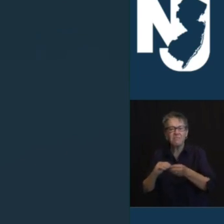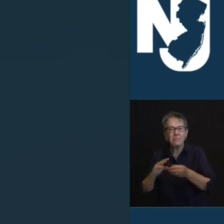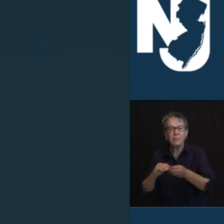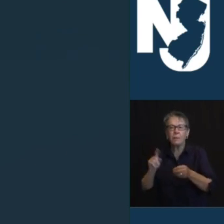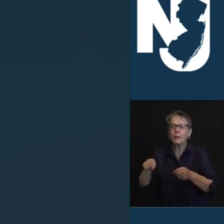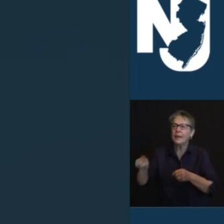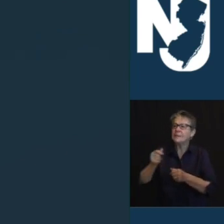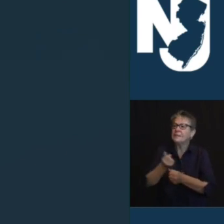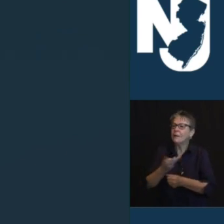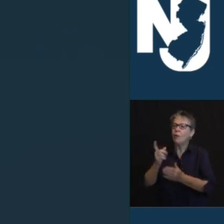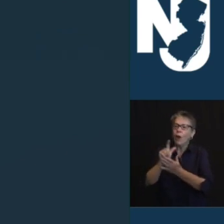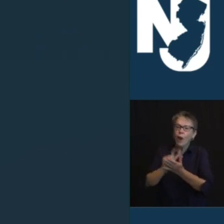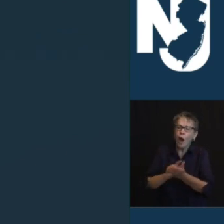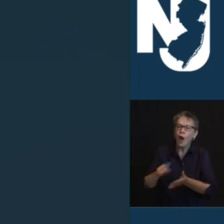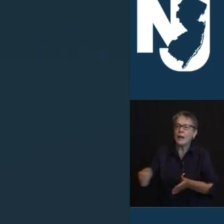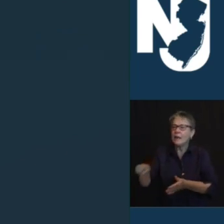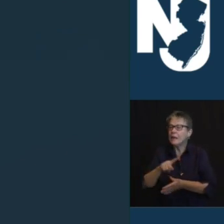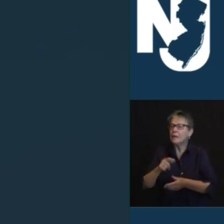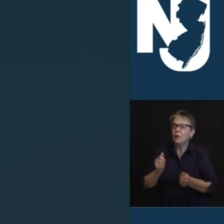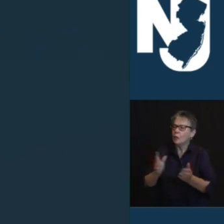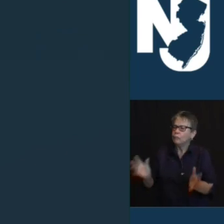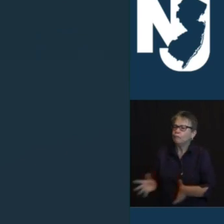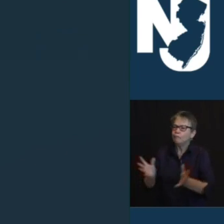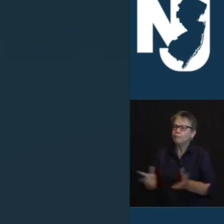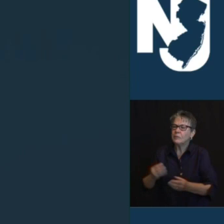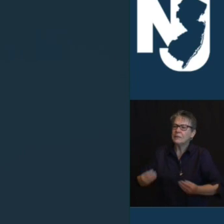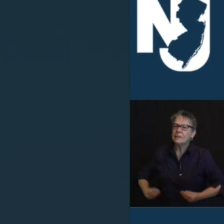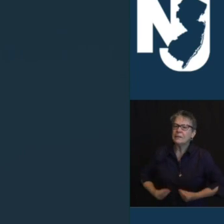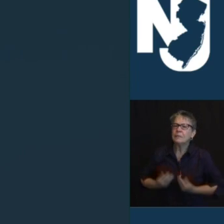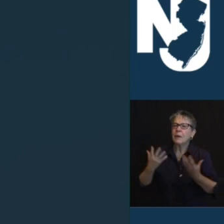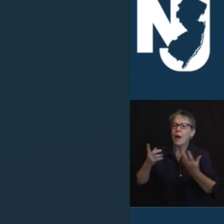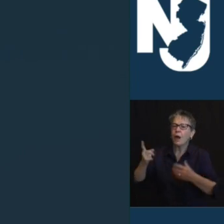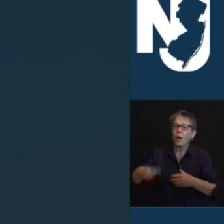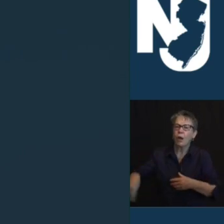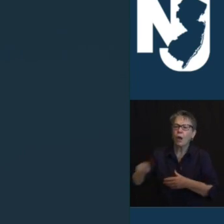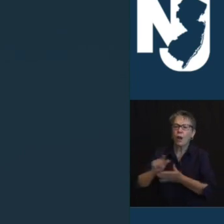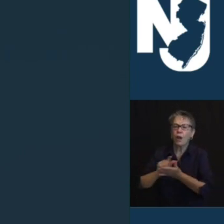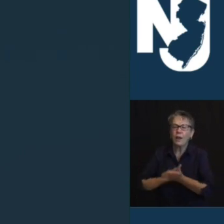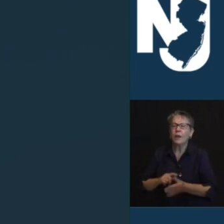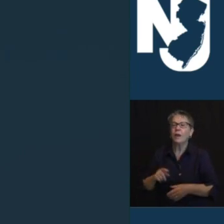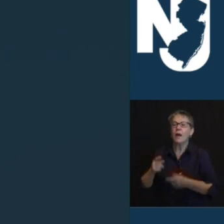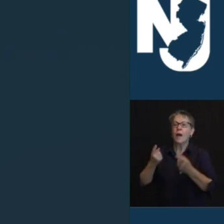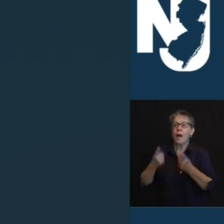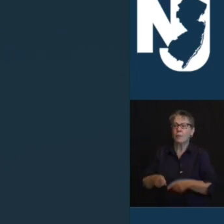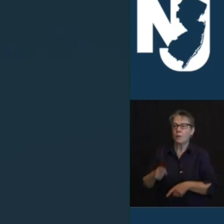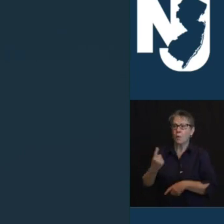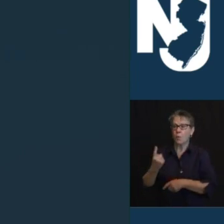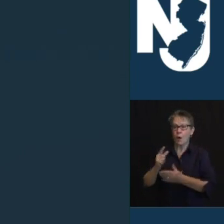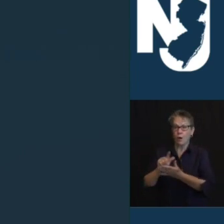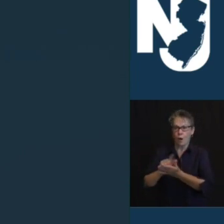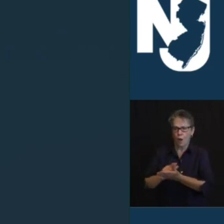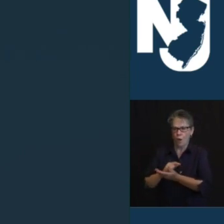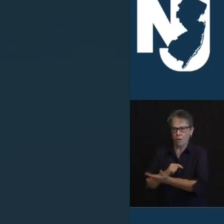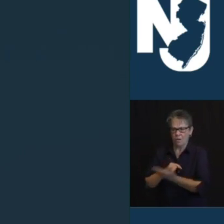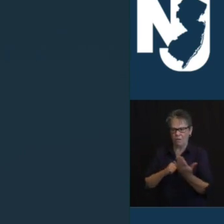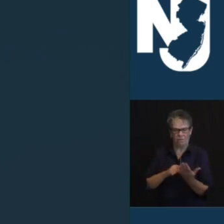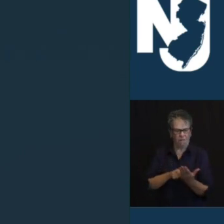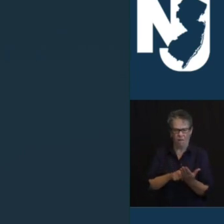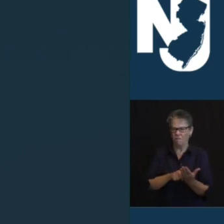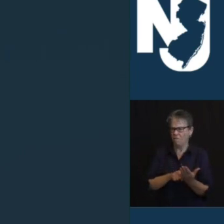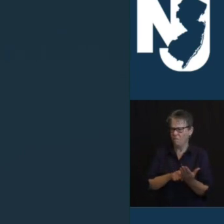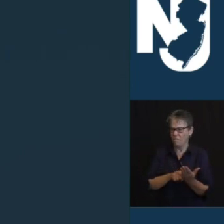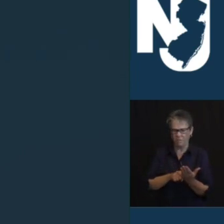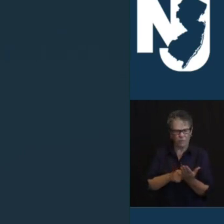talked about the time when a lawyer received from the other side not the brief that they had intended to send, but some